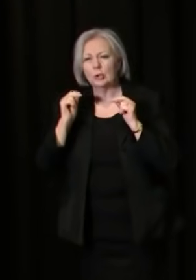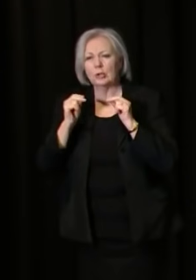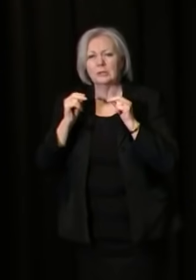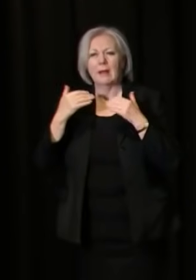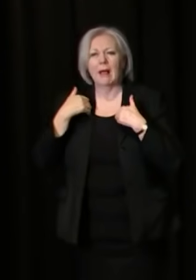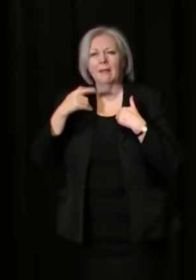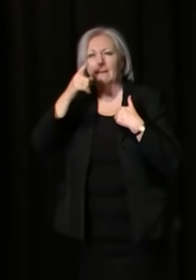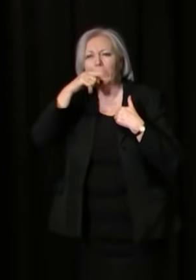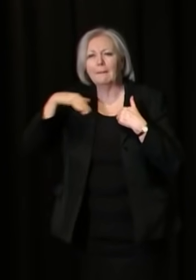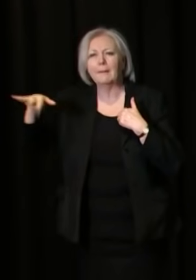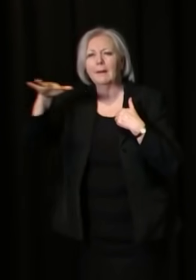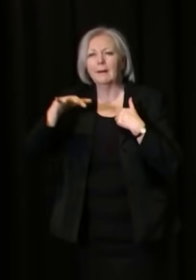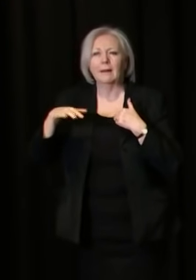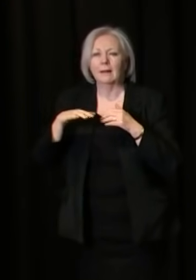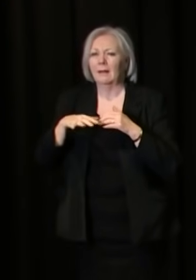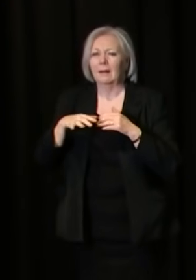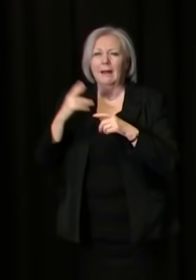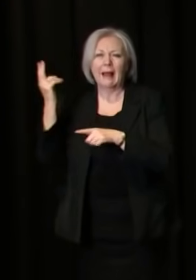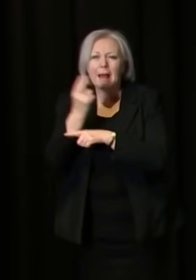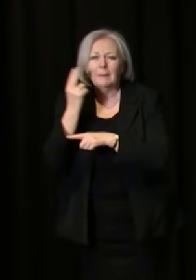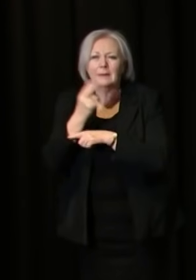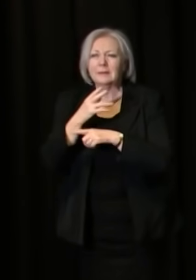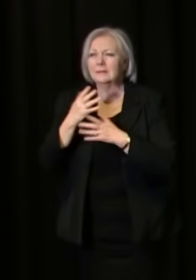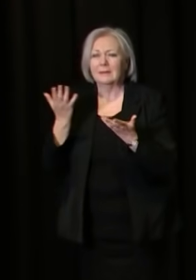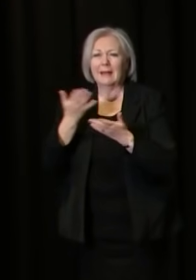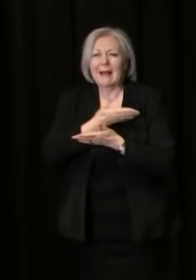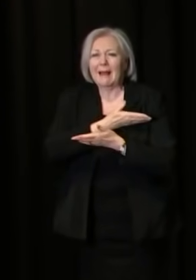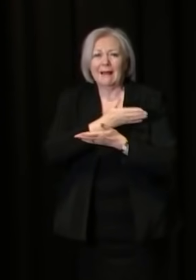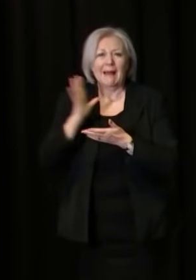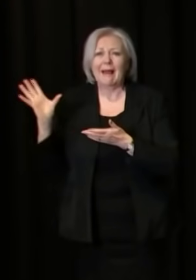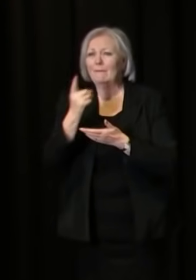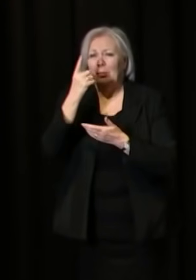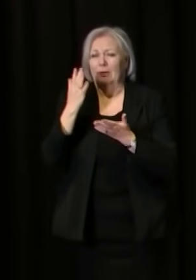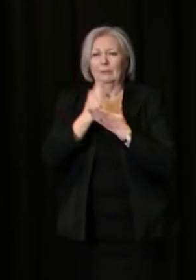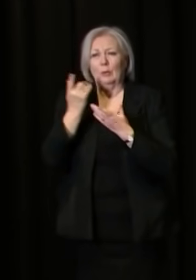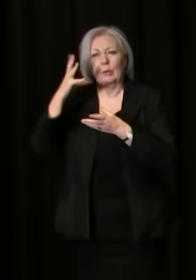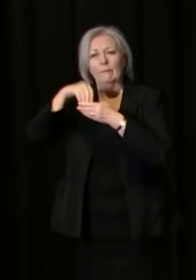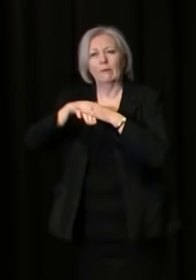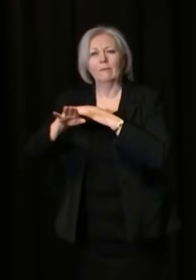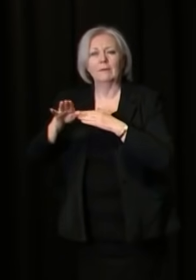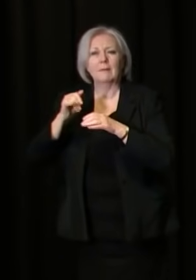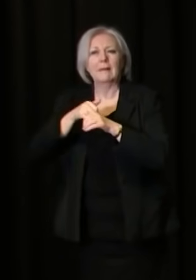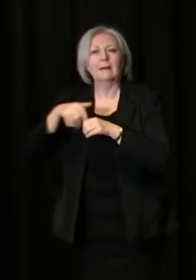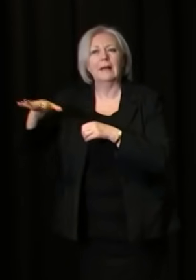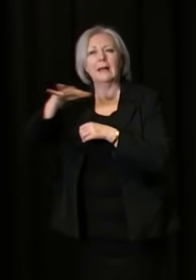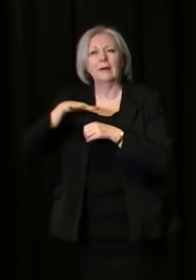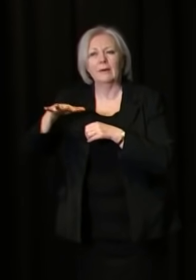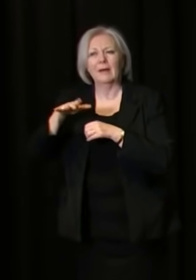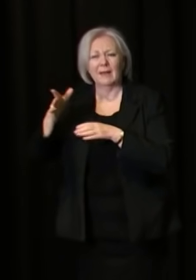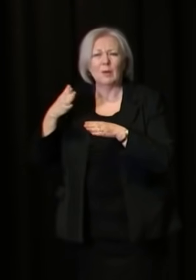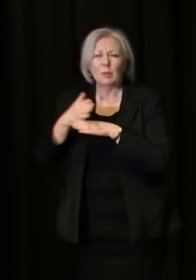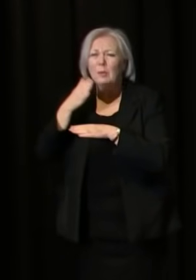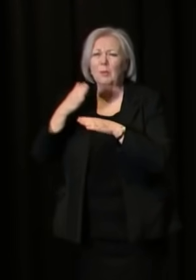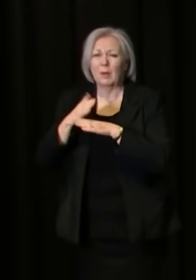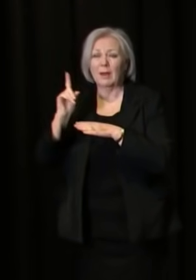our nurses, our doctors, our AMBOs, our paramedics, everyone who is working incredibly hard now into